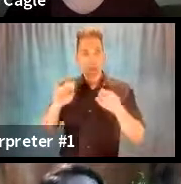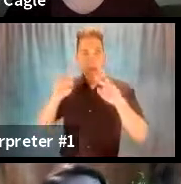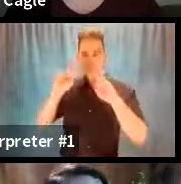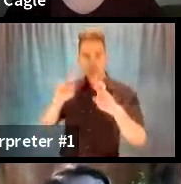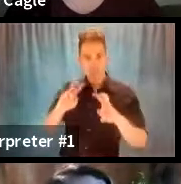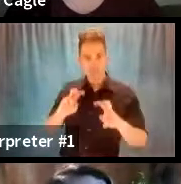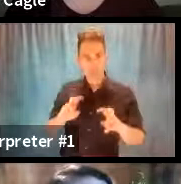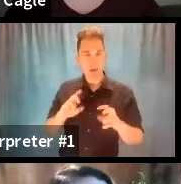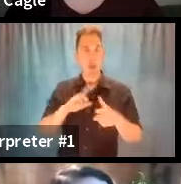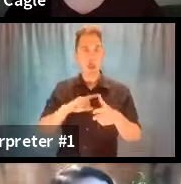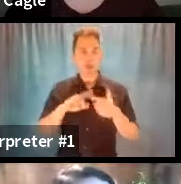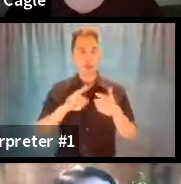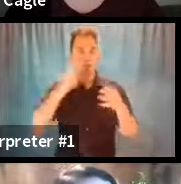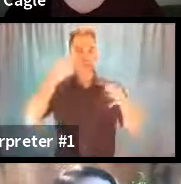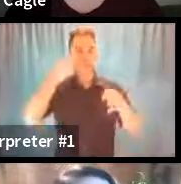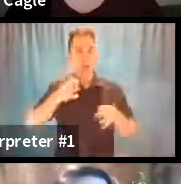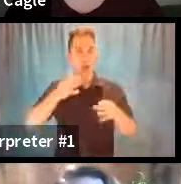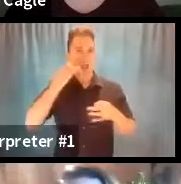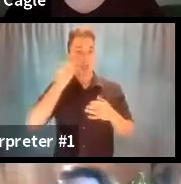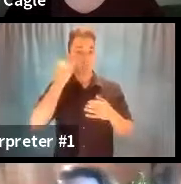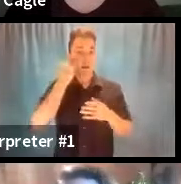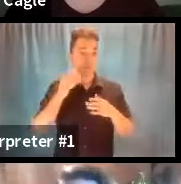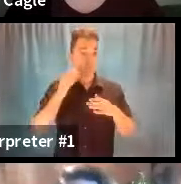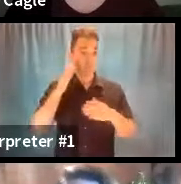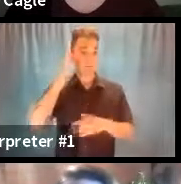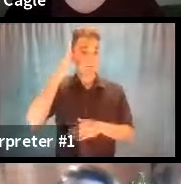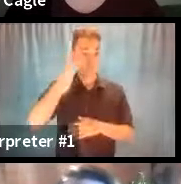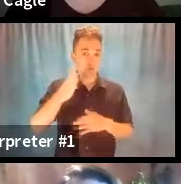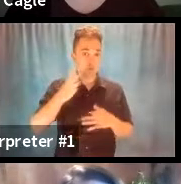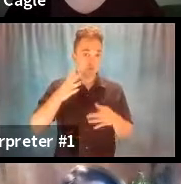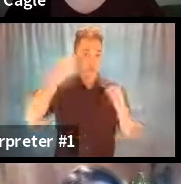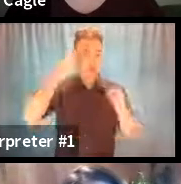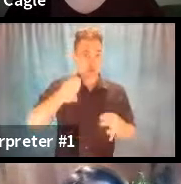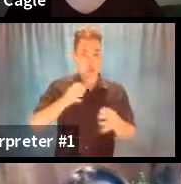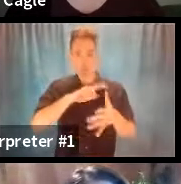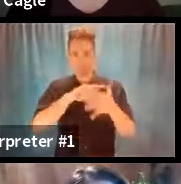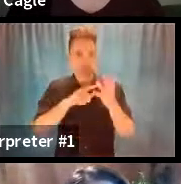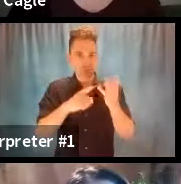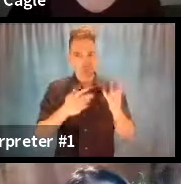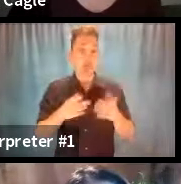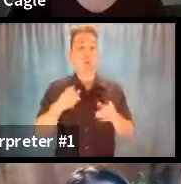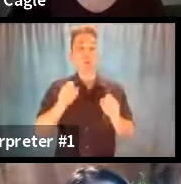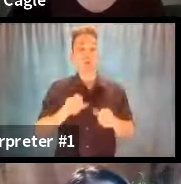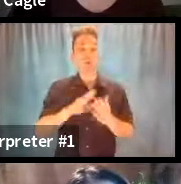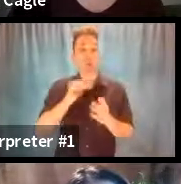community. You can learn about me and my work for the St. Louis community at